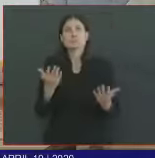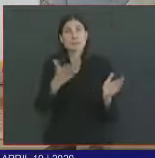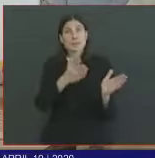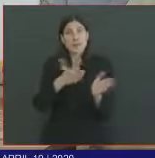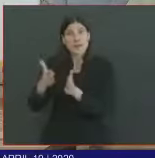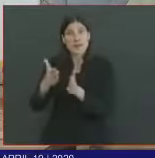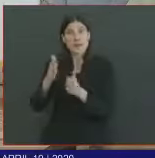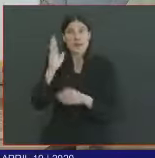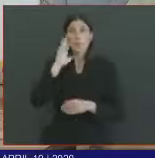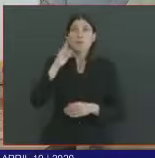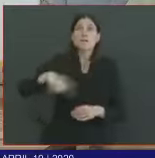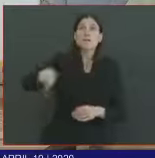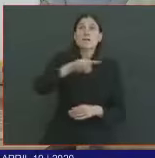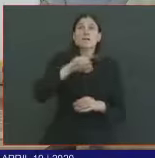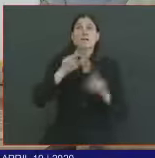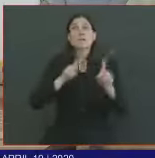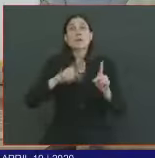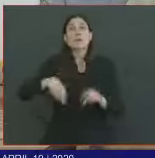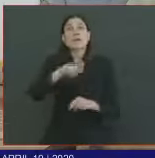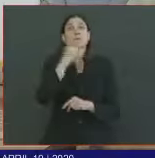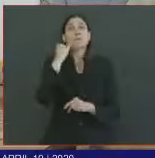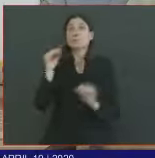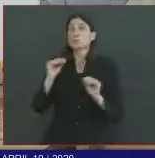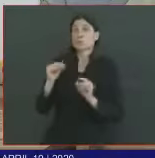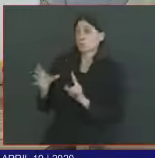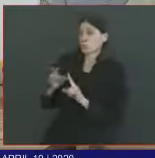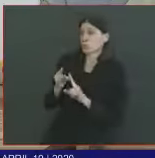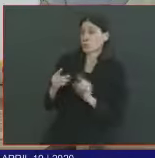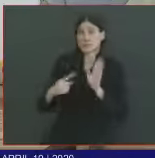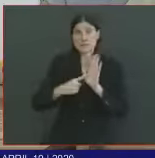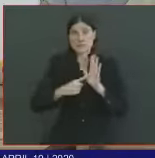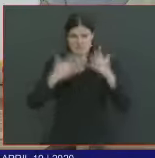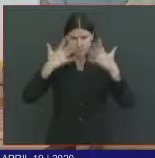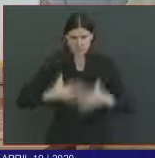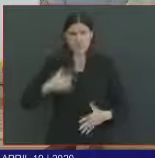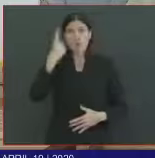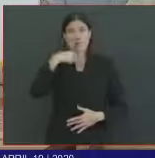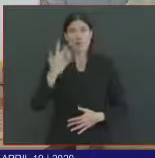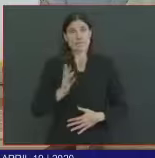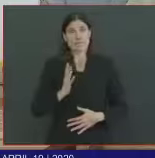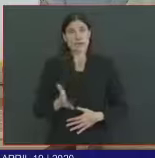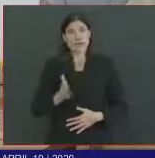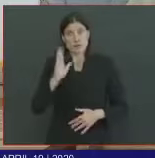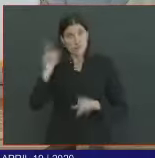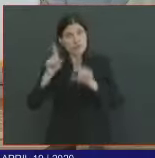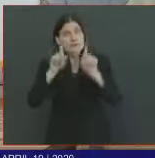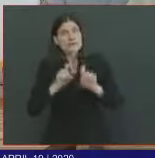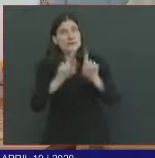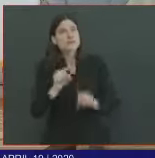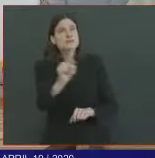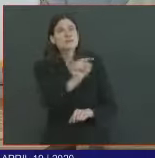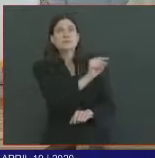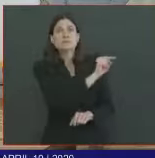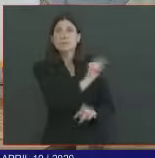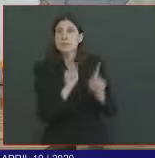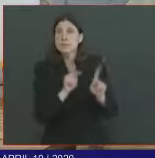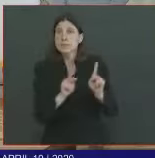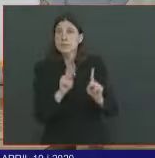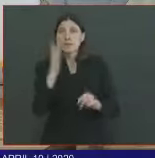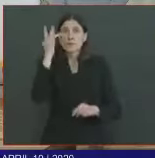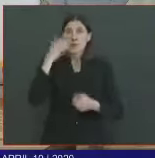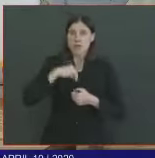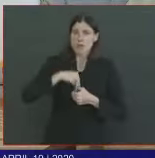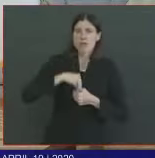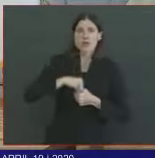the extent of community transmission? Yes, Richard. The answer is yes. We're trying to figure out how large of a sample,